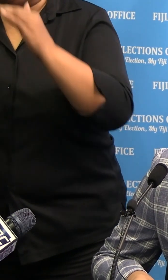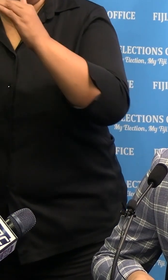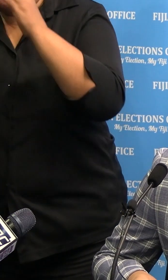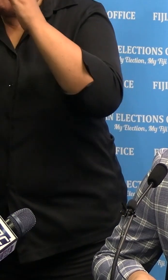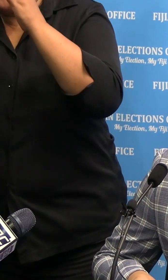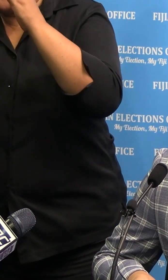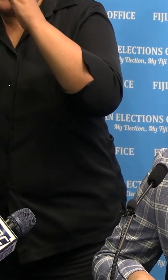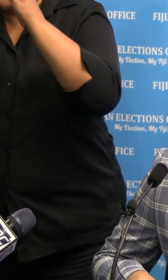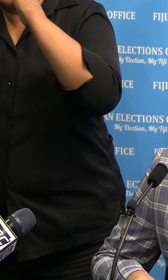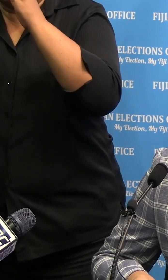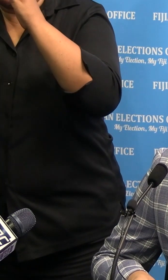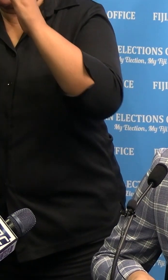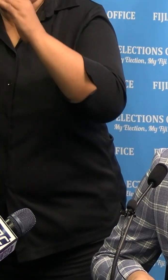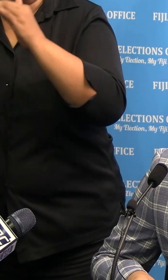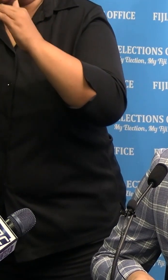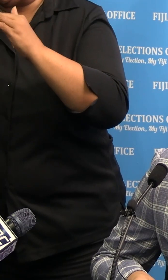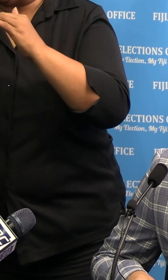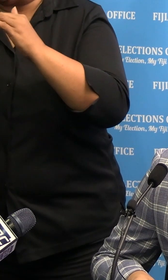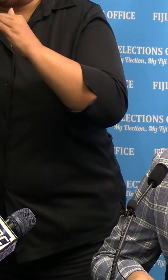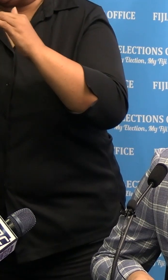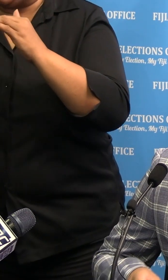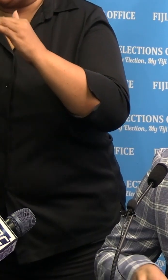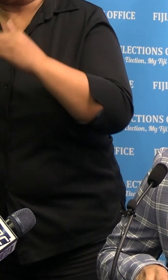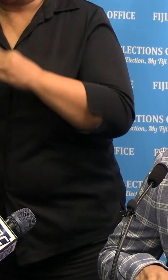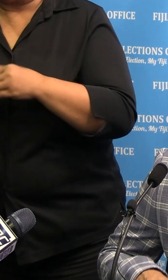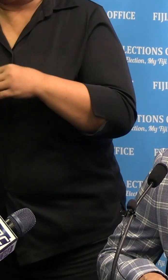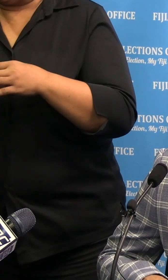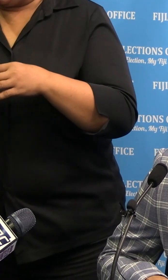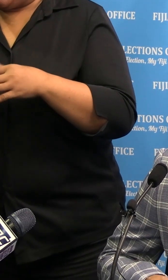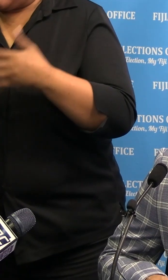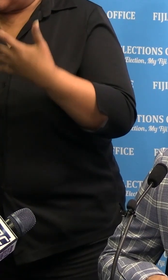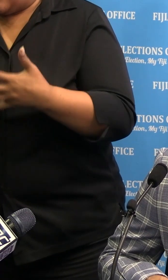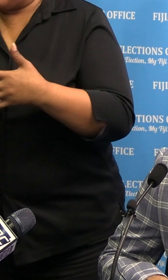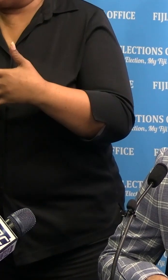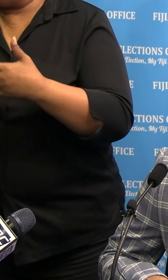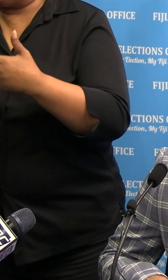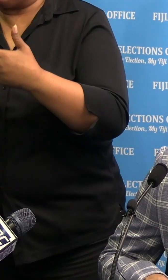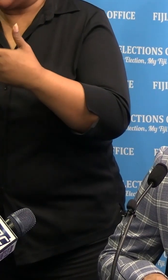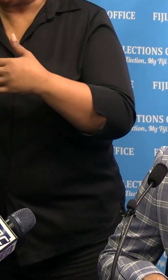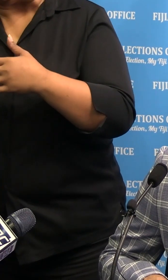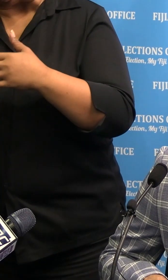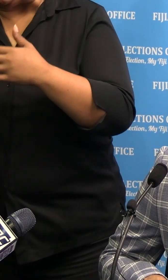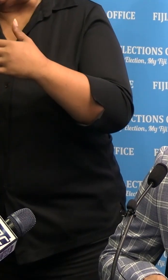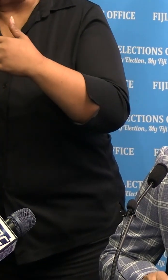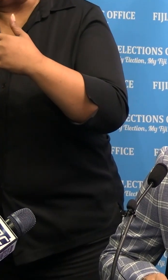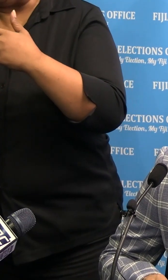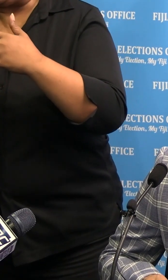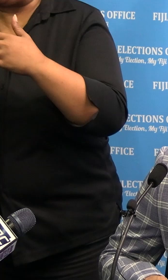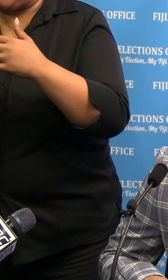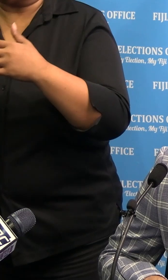54,244 voters have turned out out of the 77,907 voters registered for pre-poll.